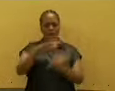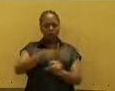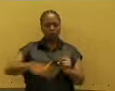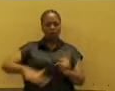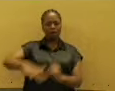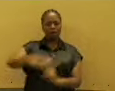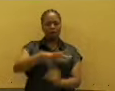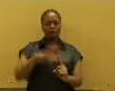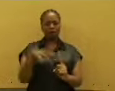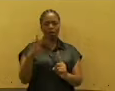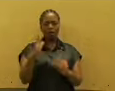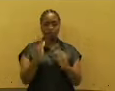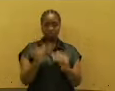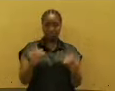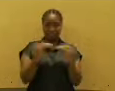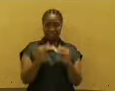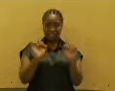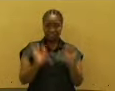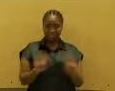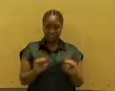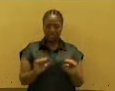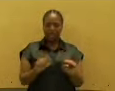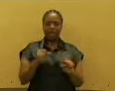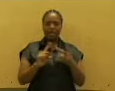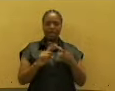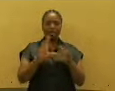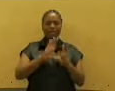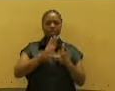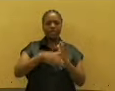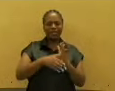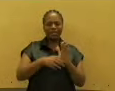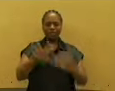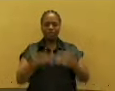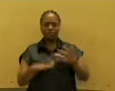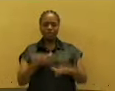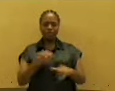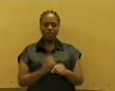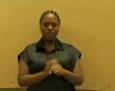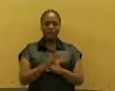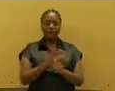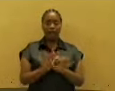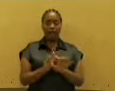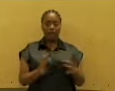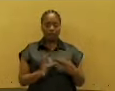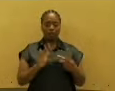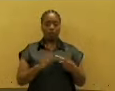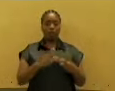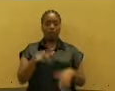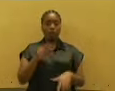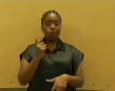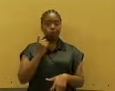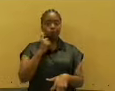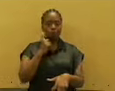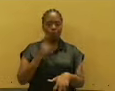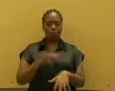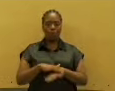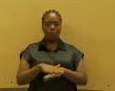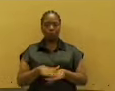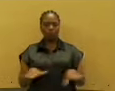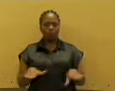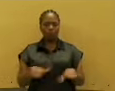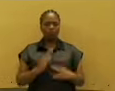in some aspects, and we unpacked a bit about social, sexual reproductive health and rights. We spoke